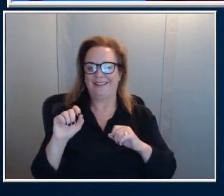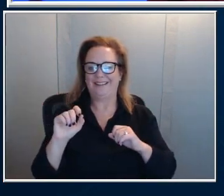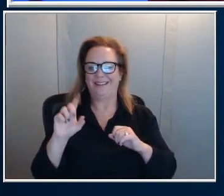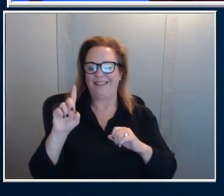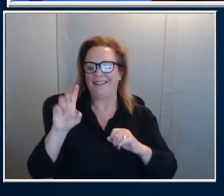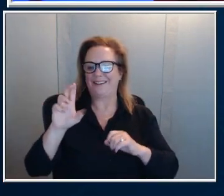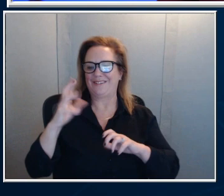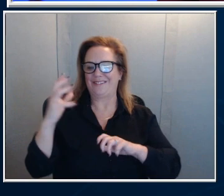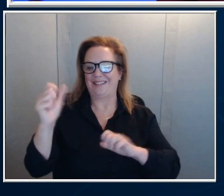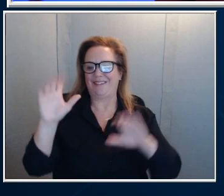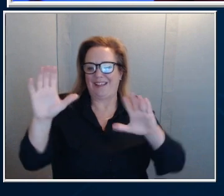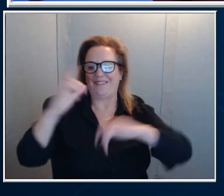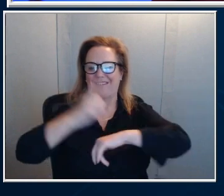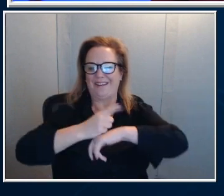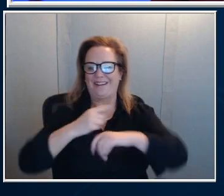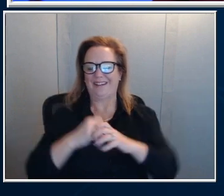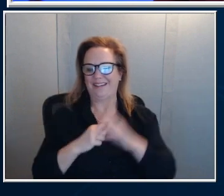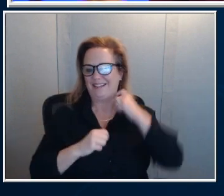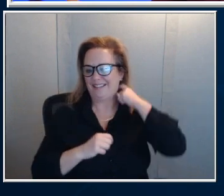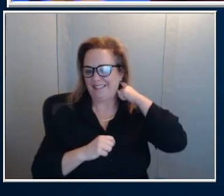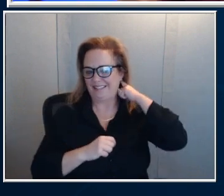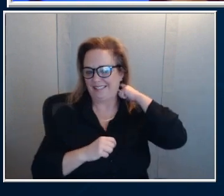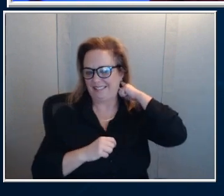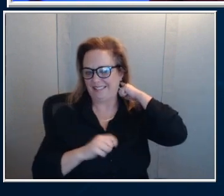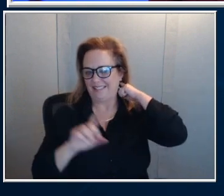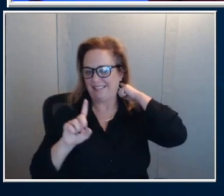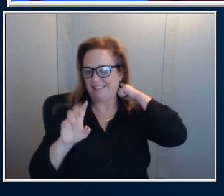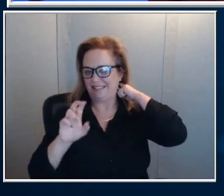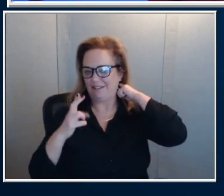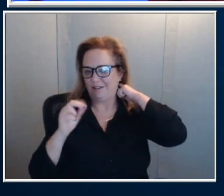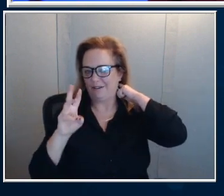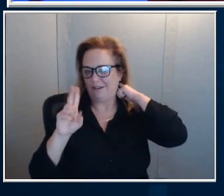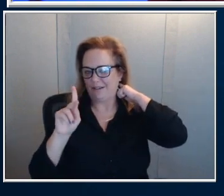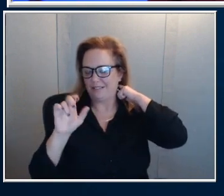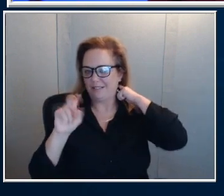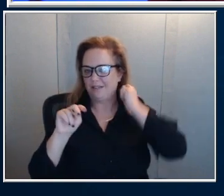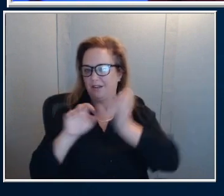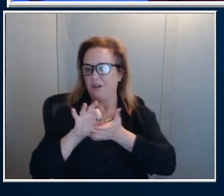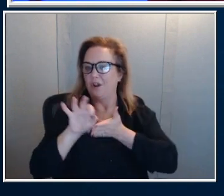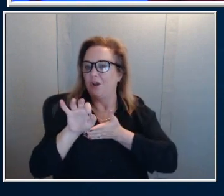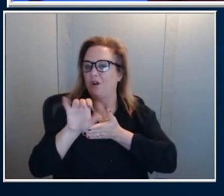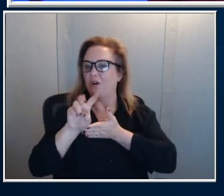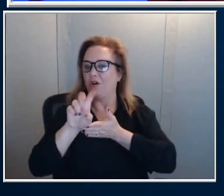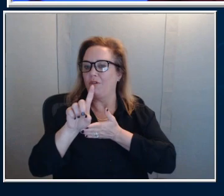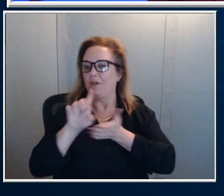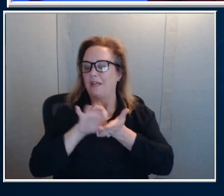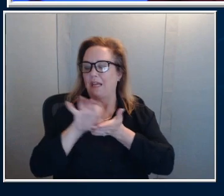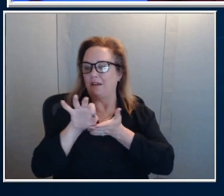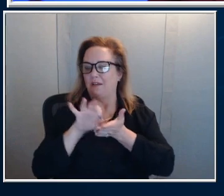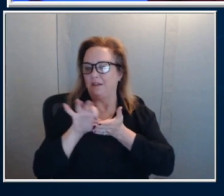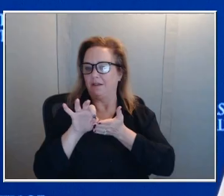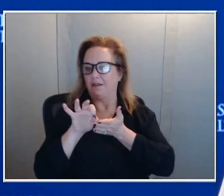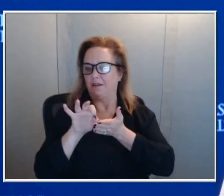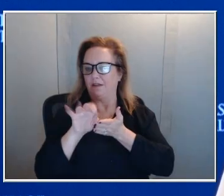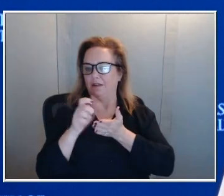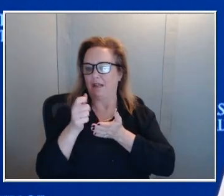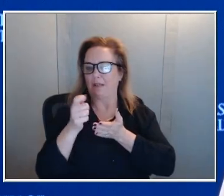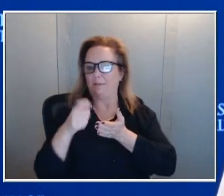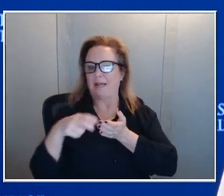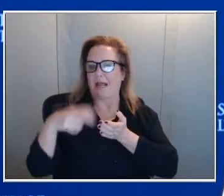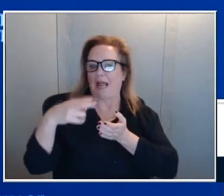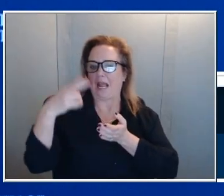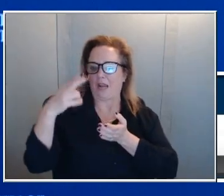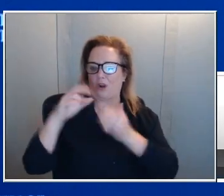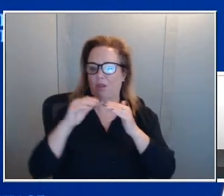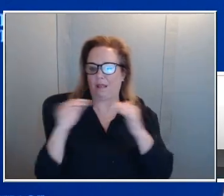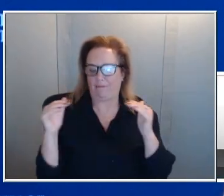Have a great day. Okay, so Dr. Hawkinson, let's get to our COVID count. Yeah, so again, we've had slightly higher